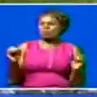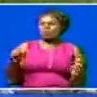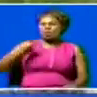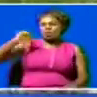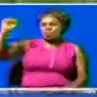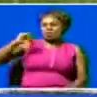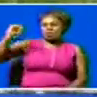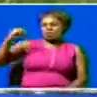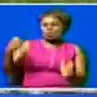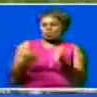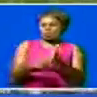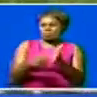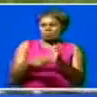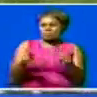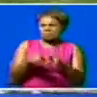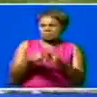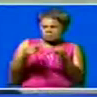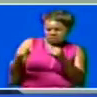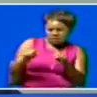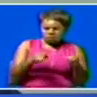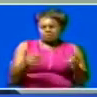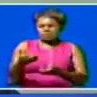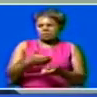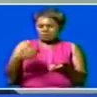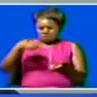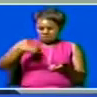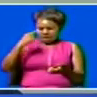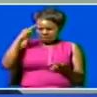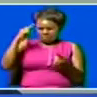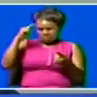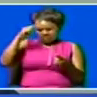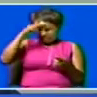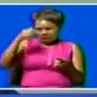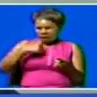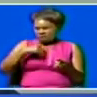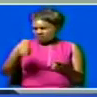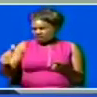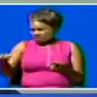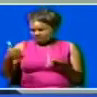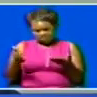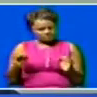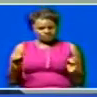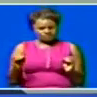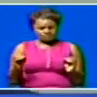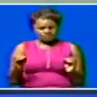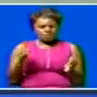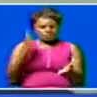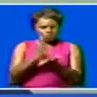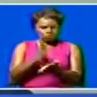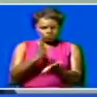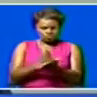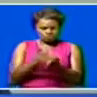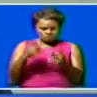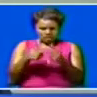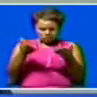political upheavals, and a struggling economy. We're not here because we haven't got a choice. We are already here. In fact, if we were starting